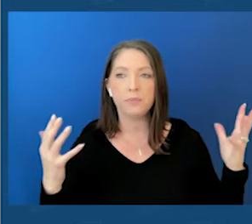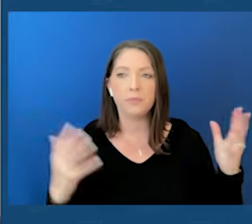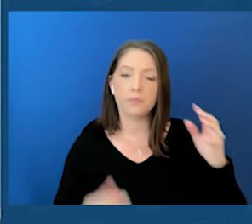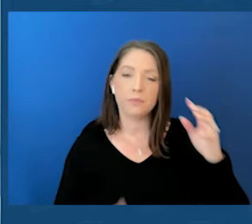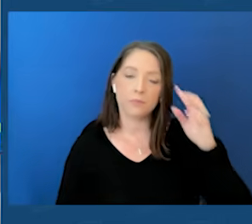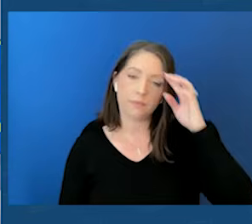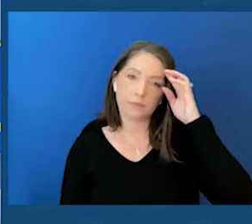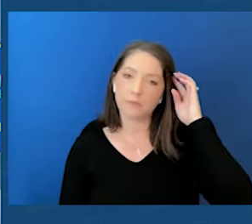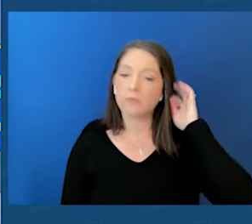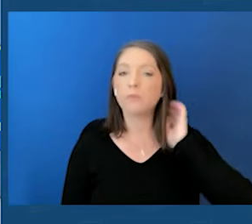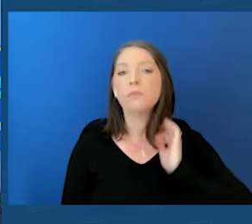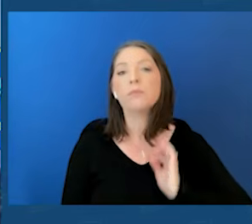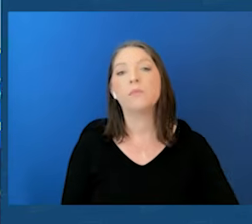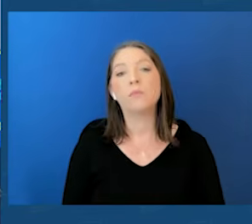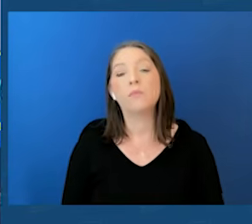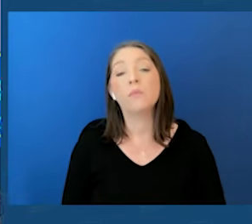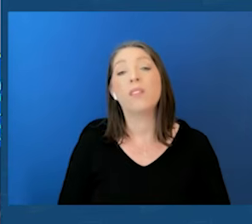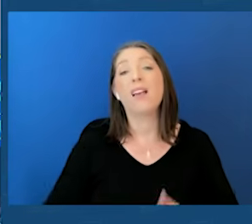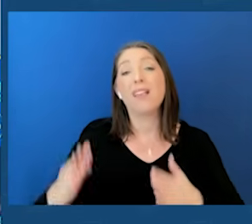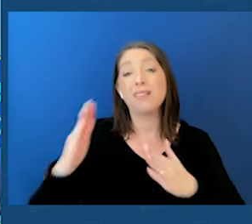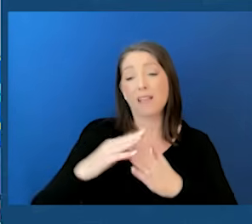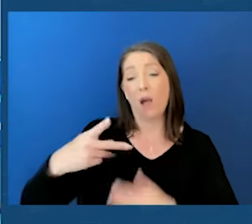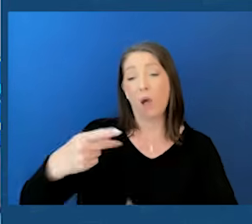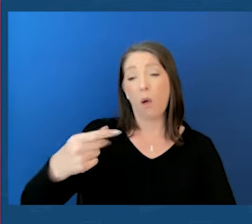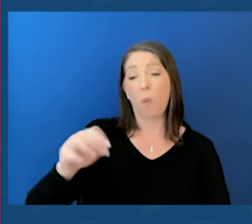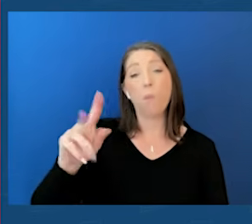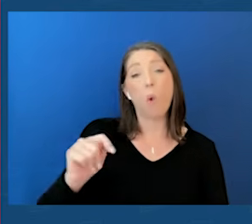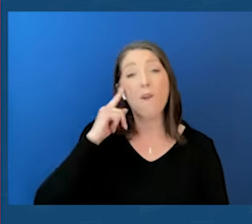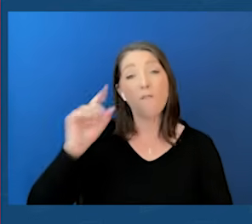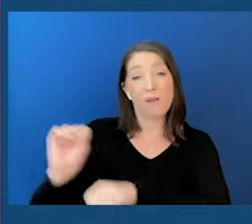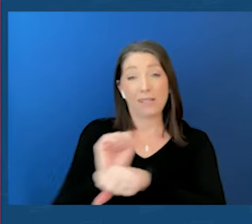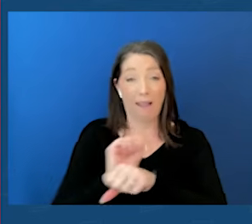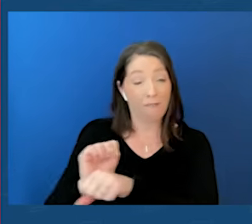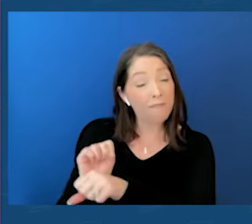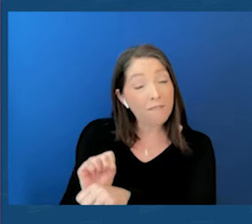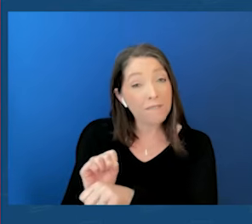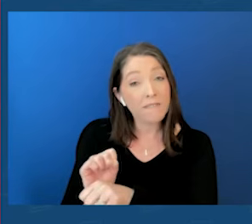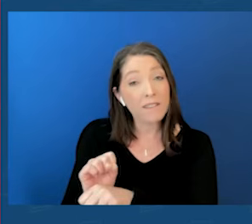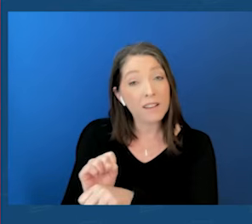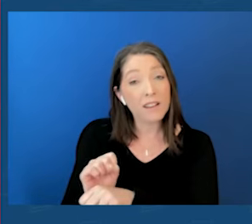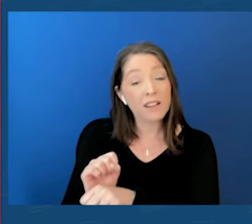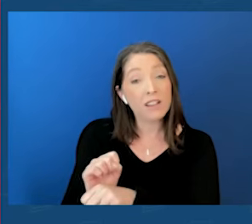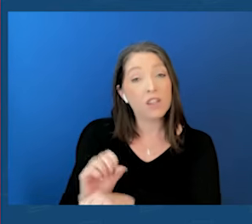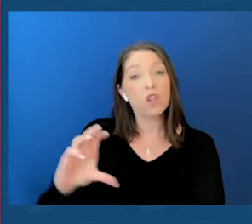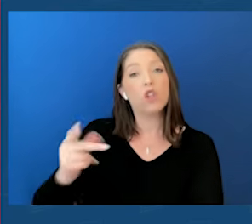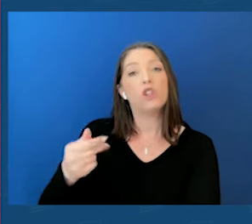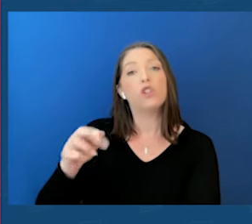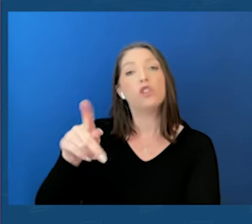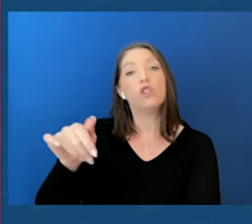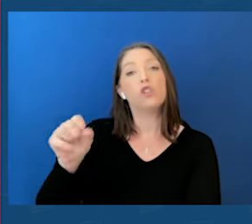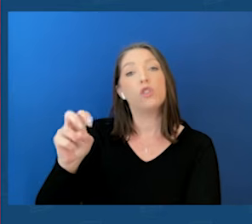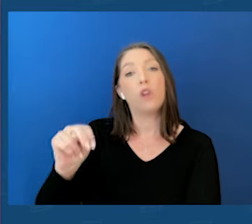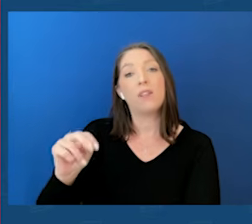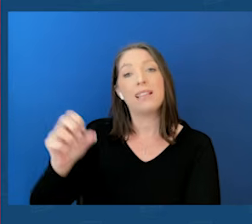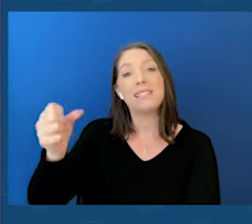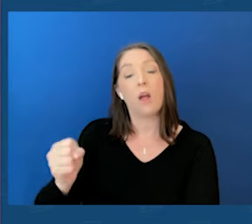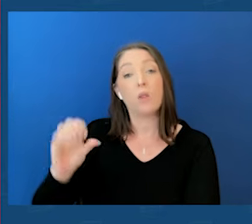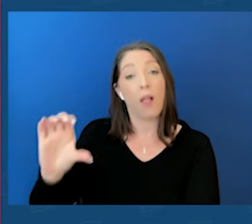The largest port of slave trade was in Charleston, South Carolina, and Wall Street, New